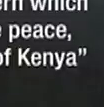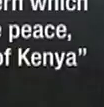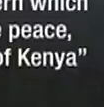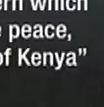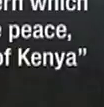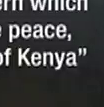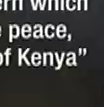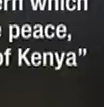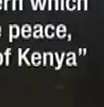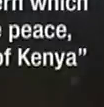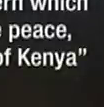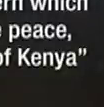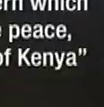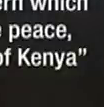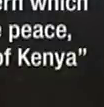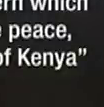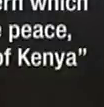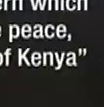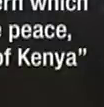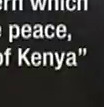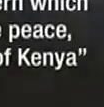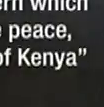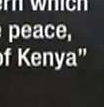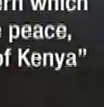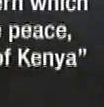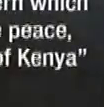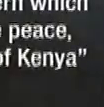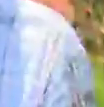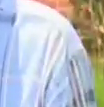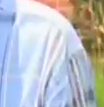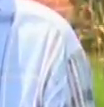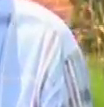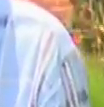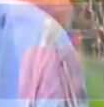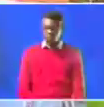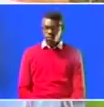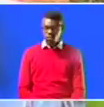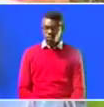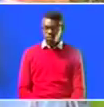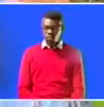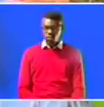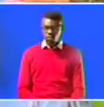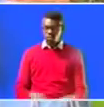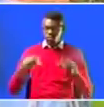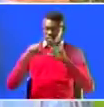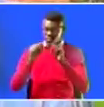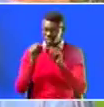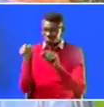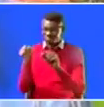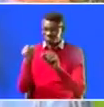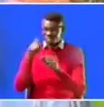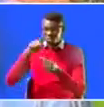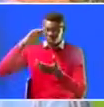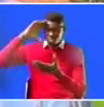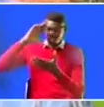peace, stability, and good order of the Republic of Kenya." So in regards to that statement, do you believe that